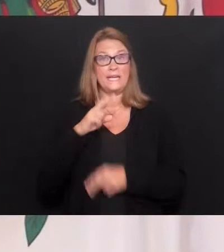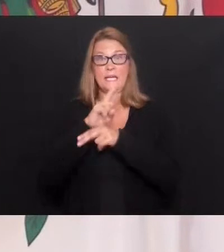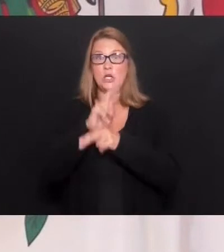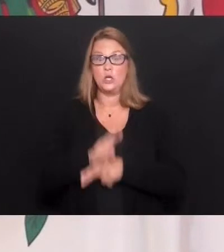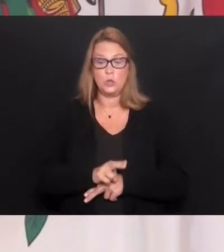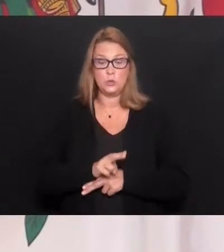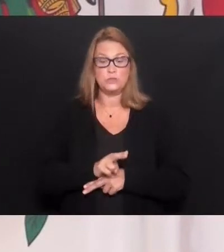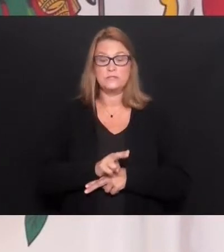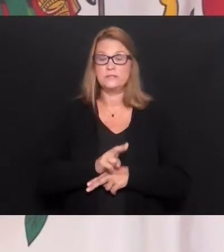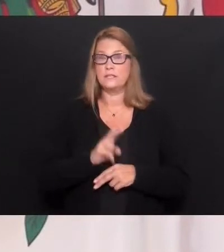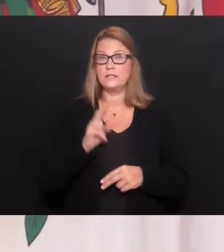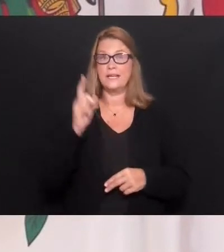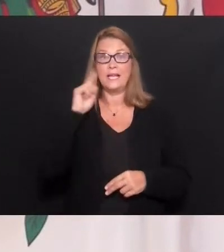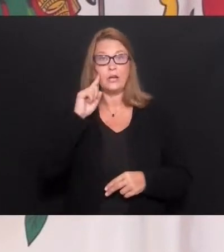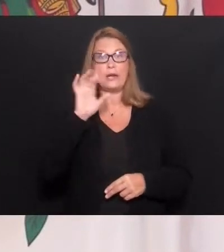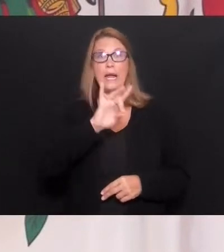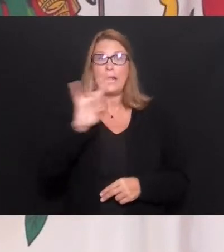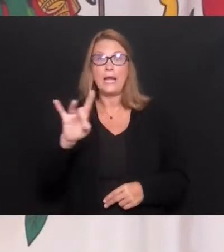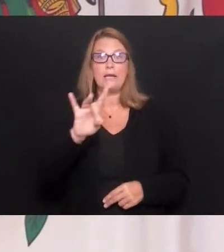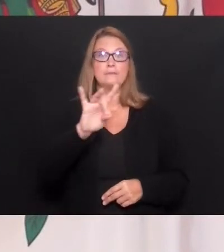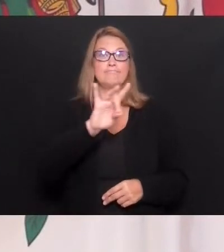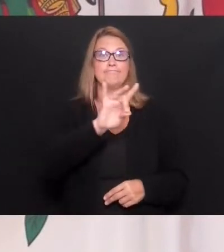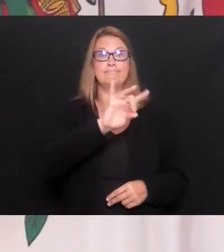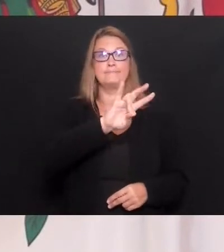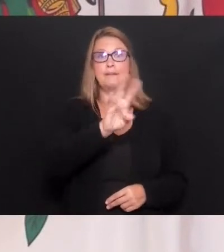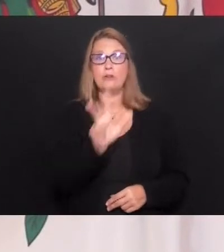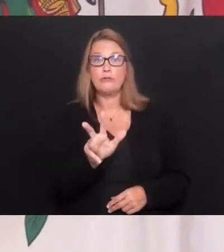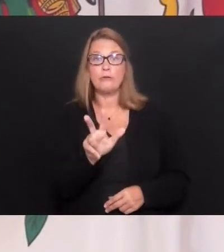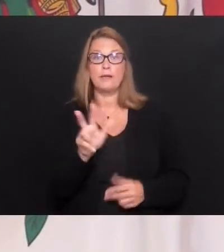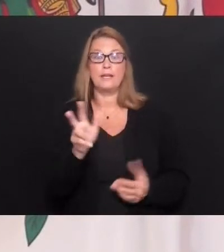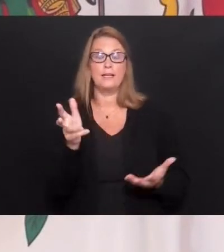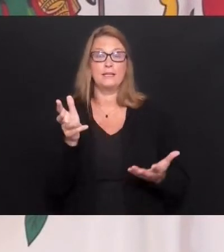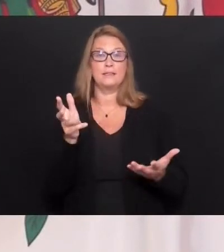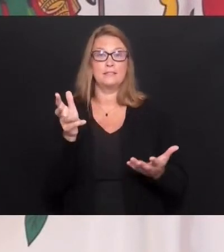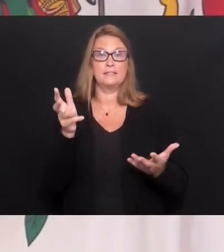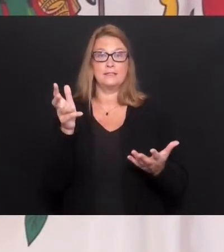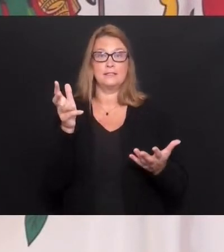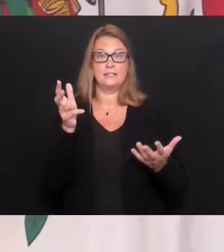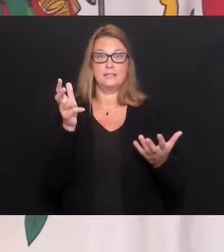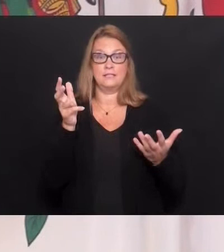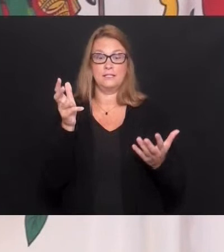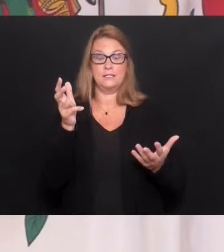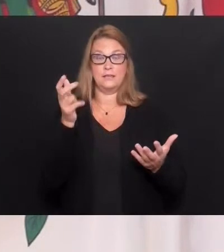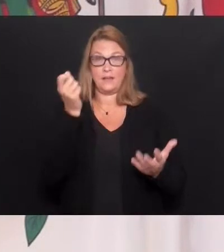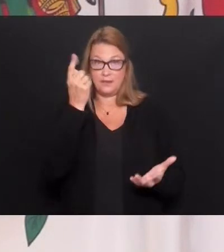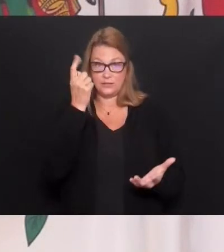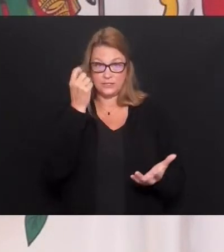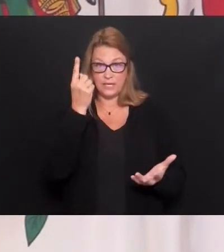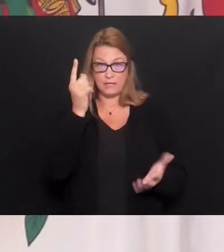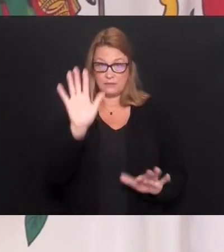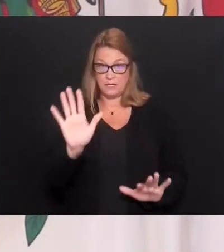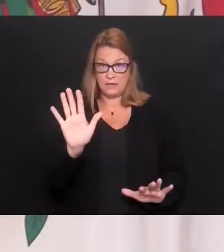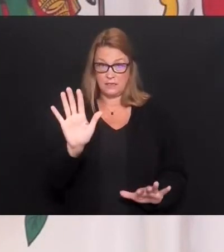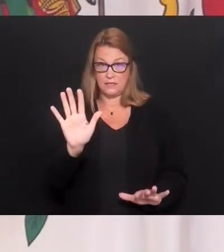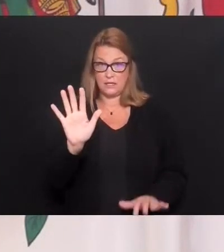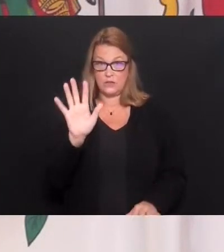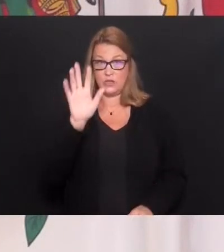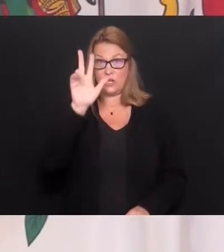hearing 88, 80, 73 years old. Now just get this.